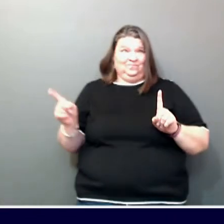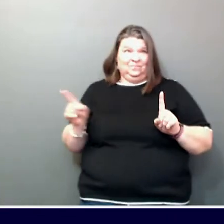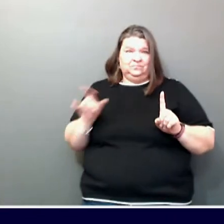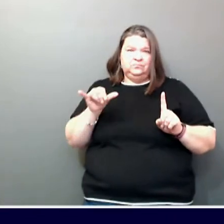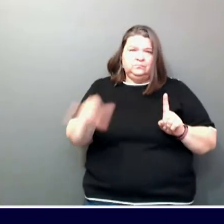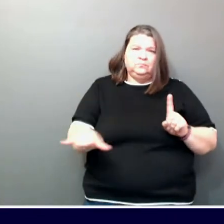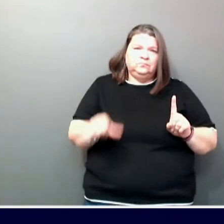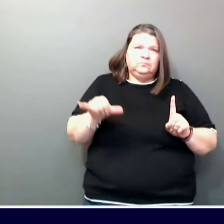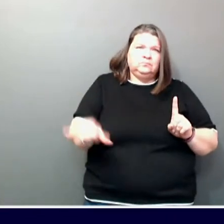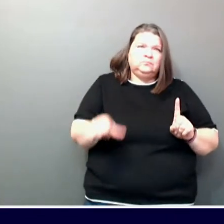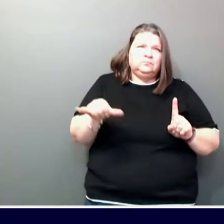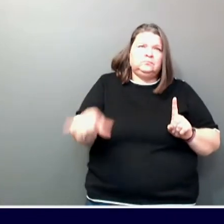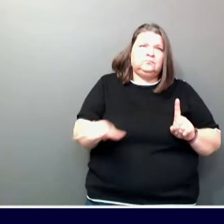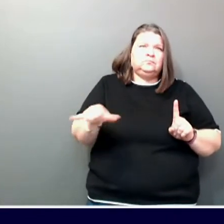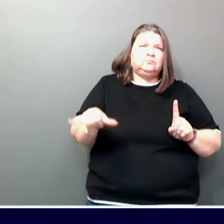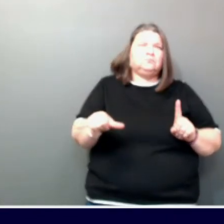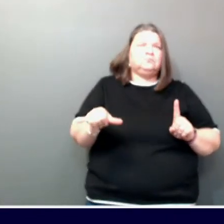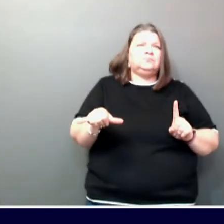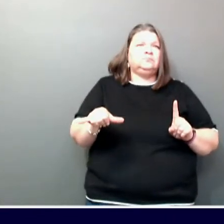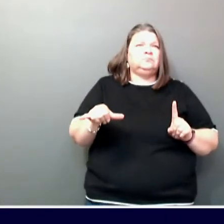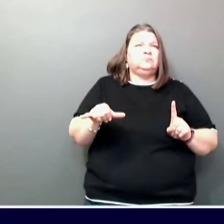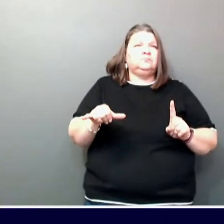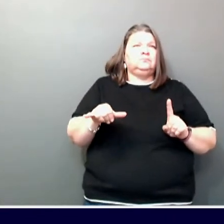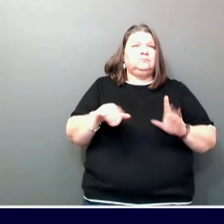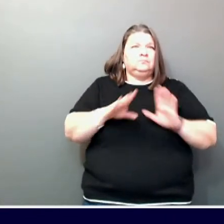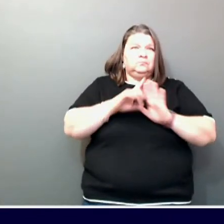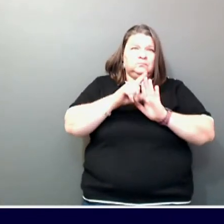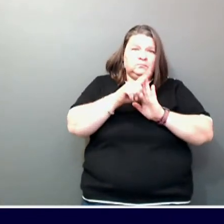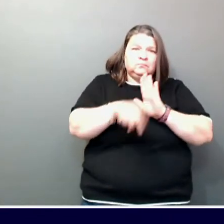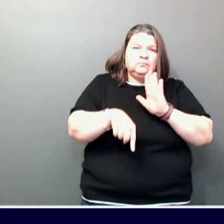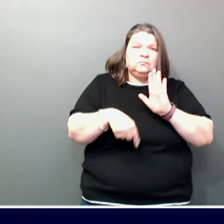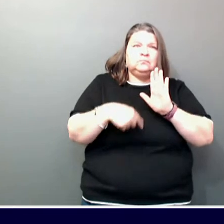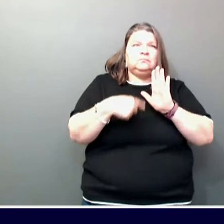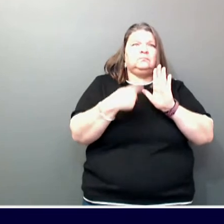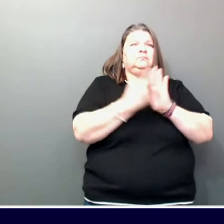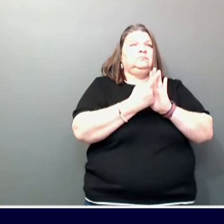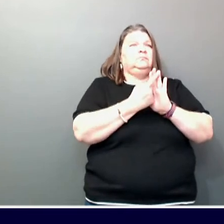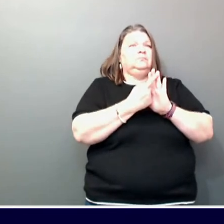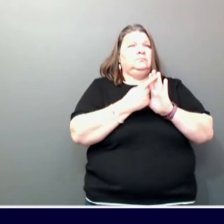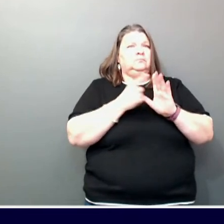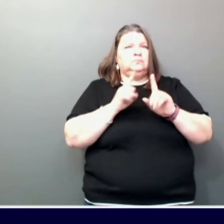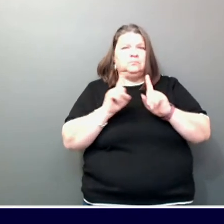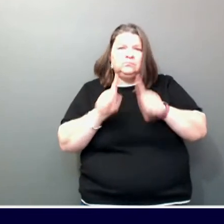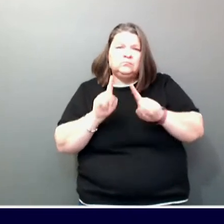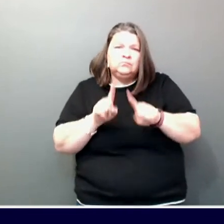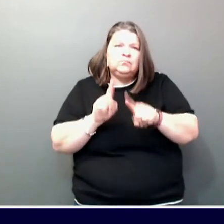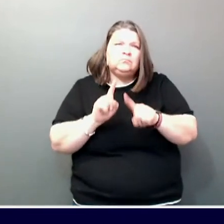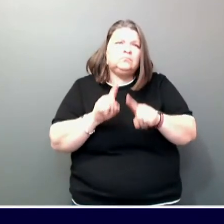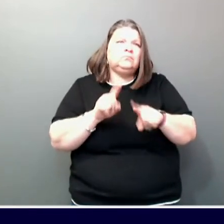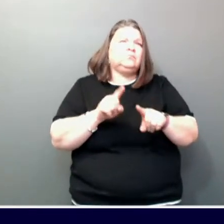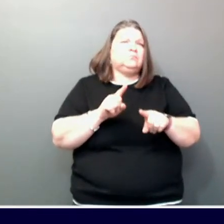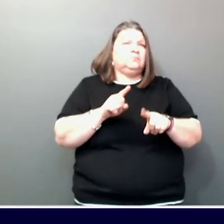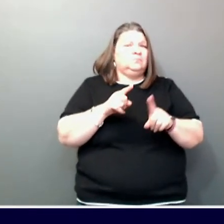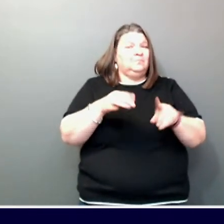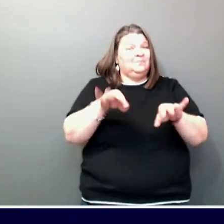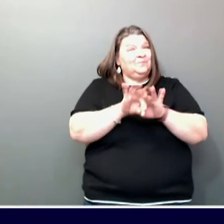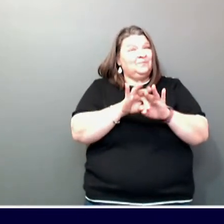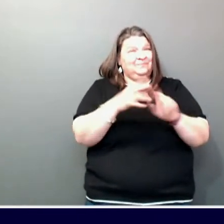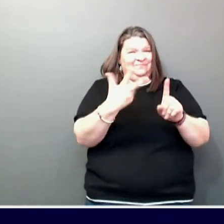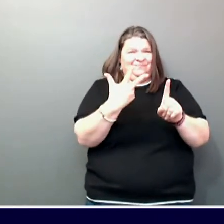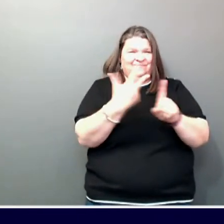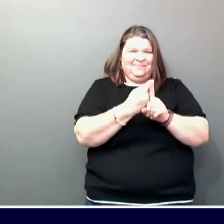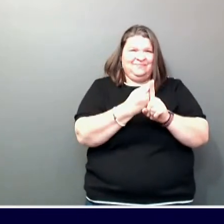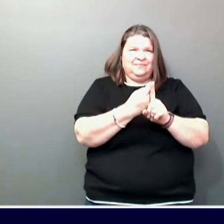with healthcare workers that the importance of vaccination is heightened. Again, it's still high in other healthcare